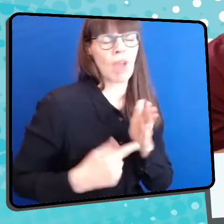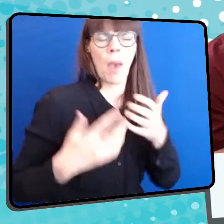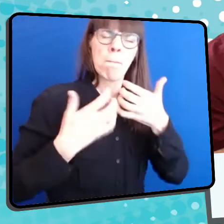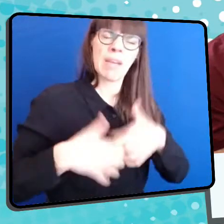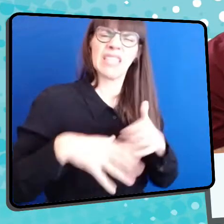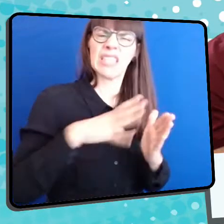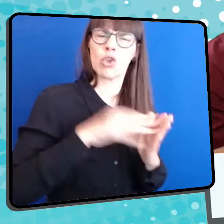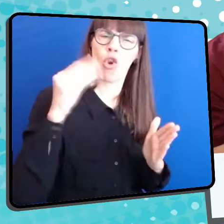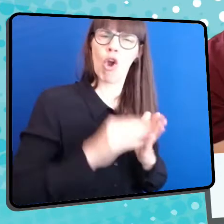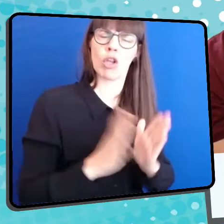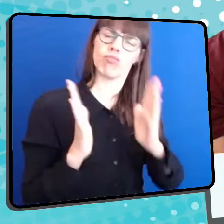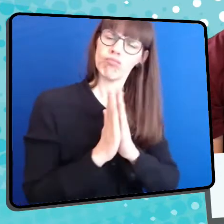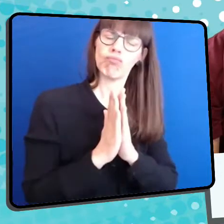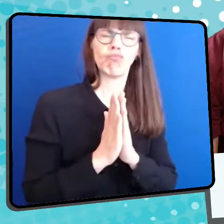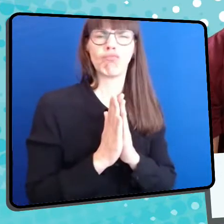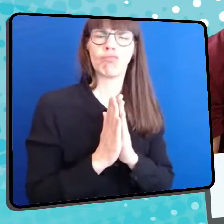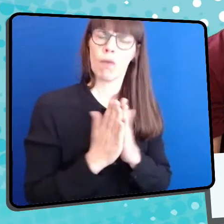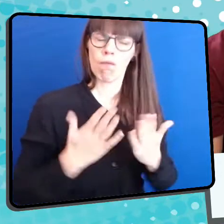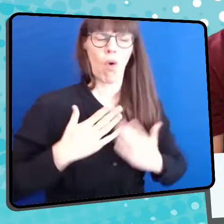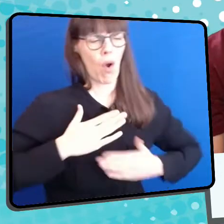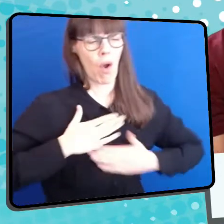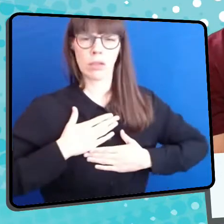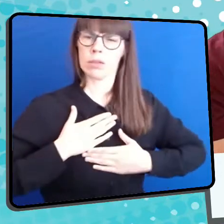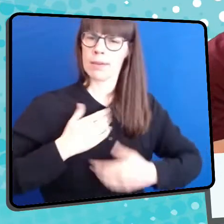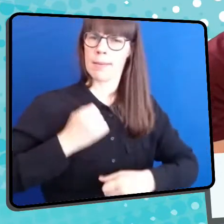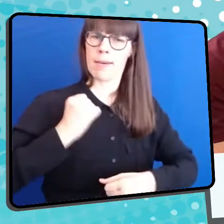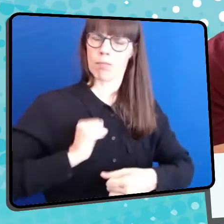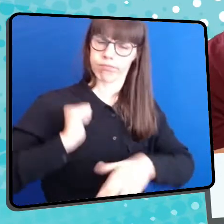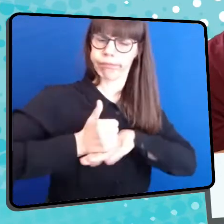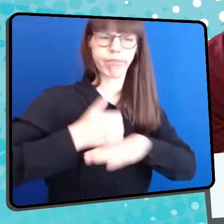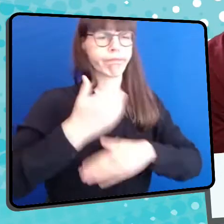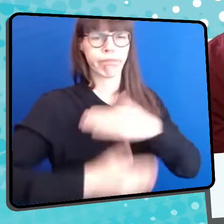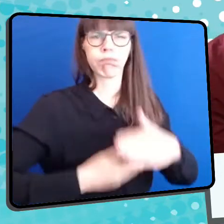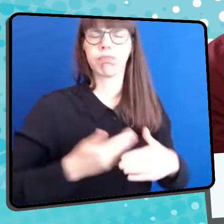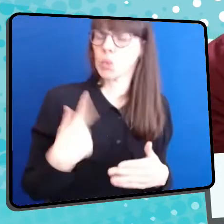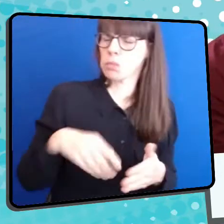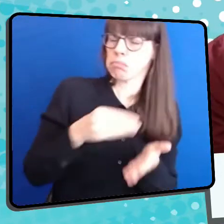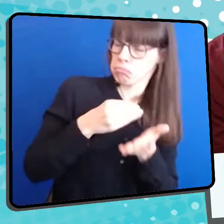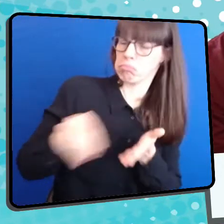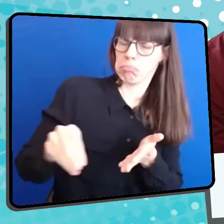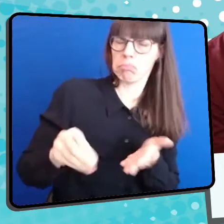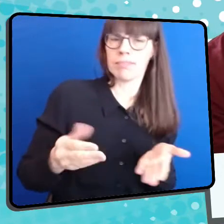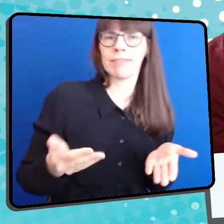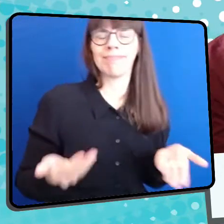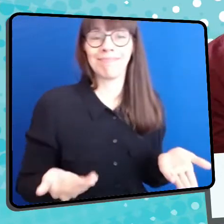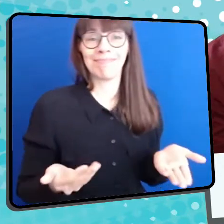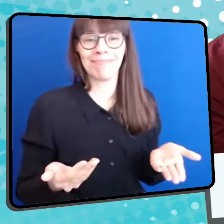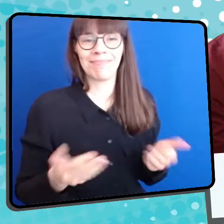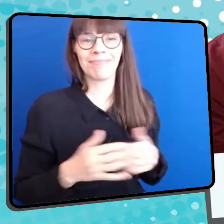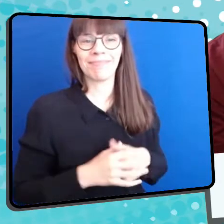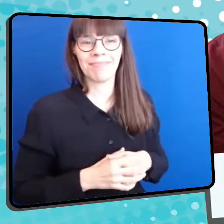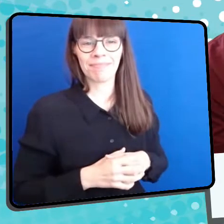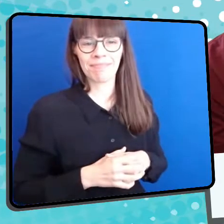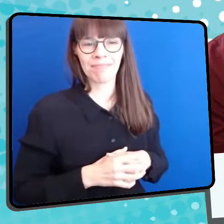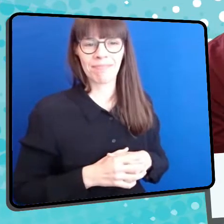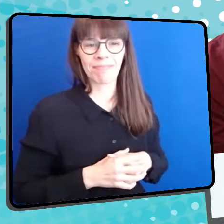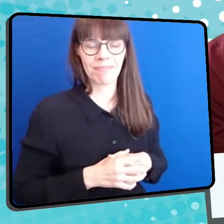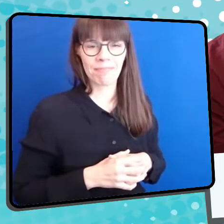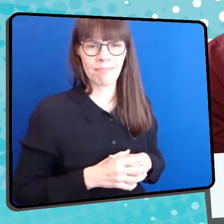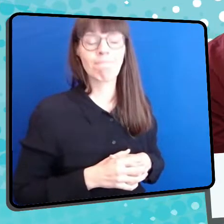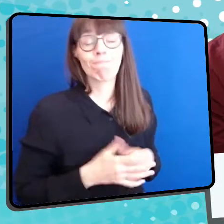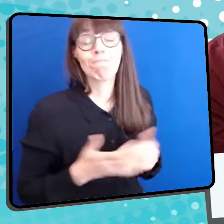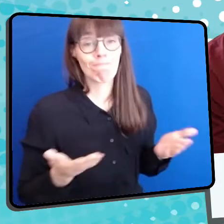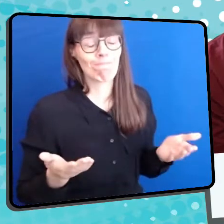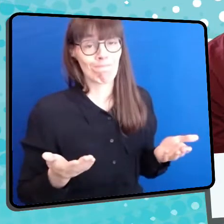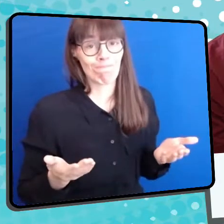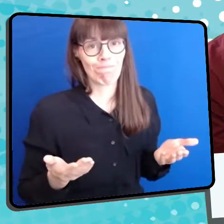it. Tell us exactly what this specific human will buy from us on this day and how much they'll spend here. I mean, that's such